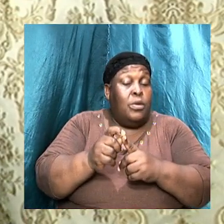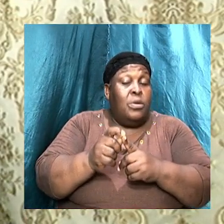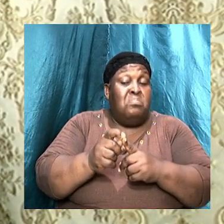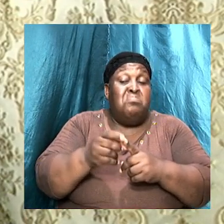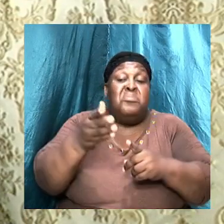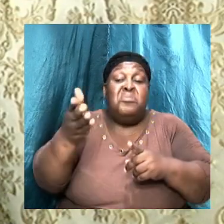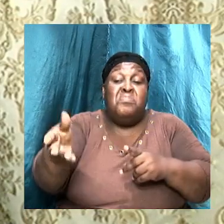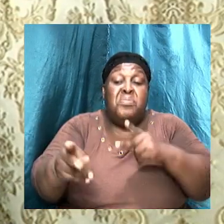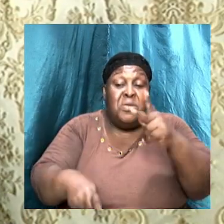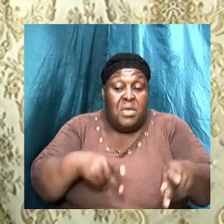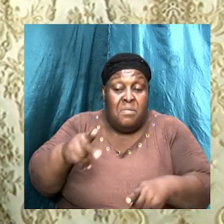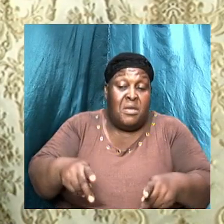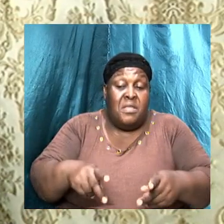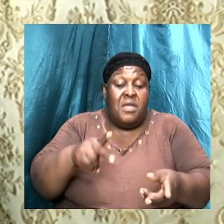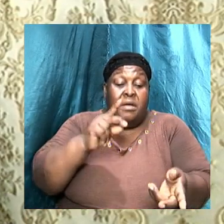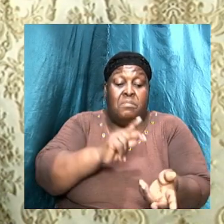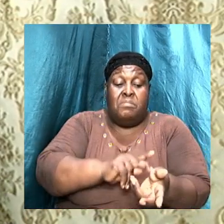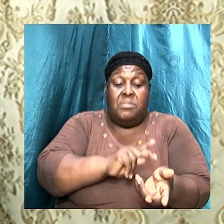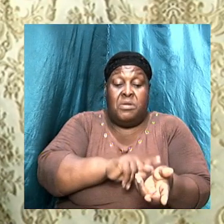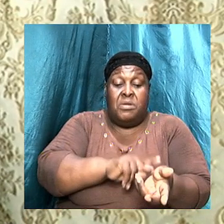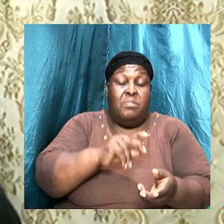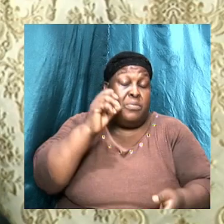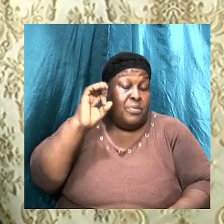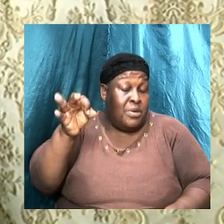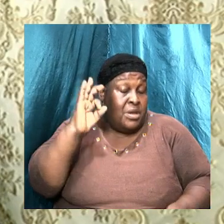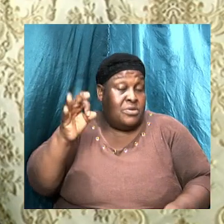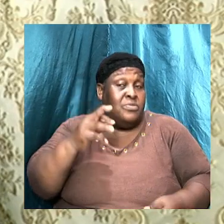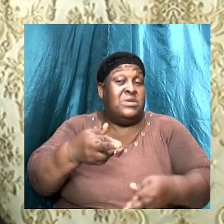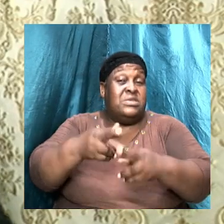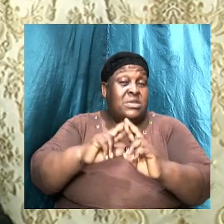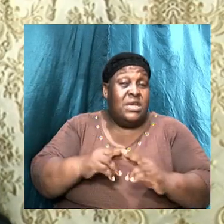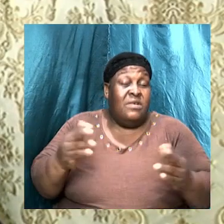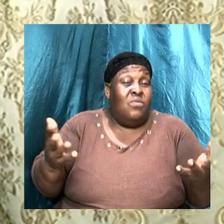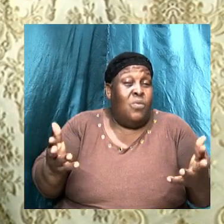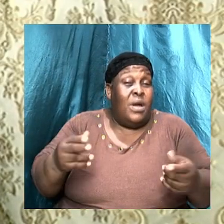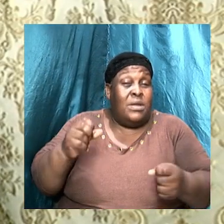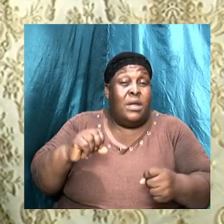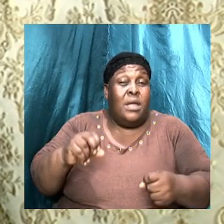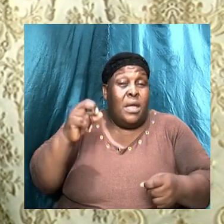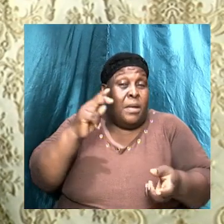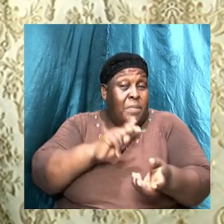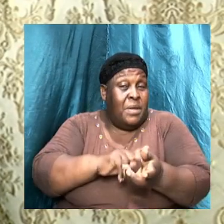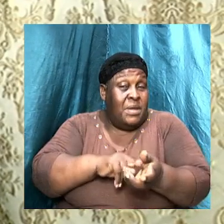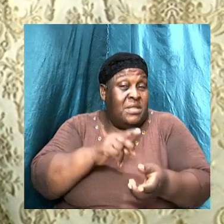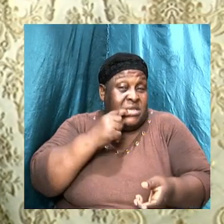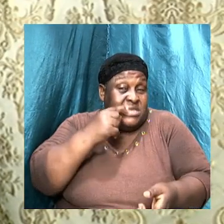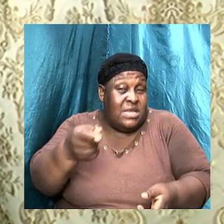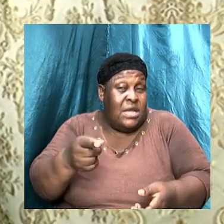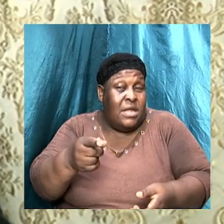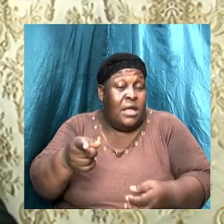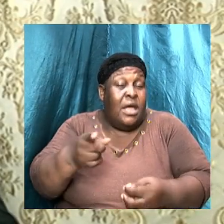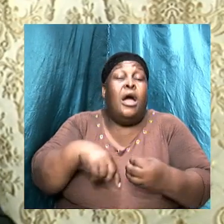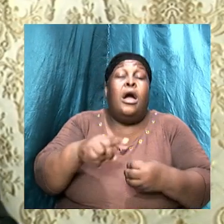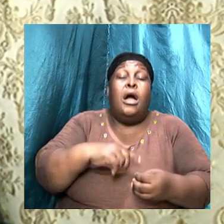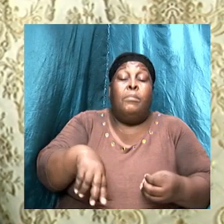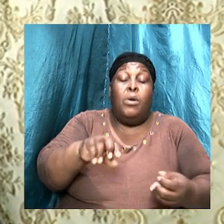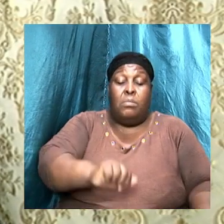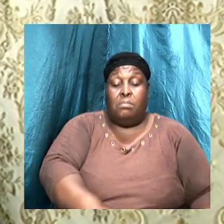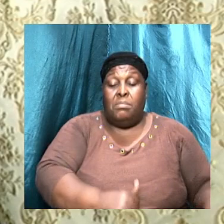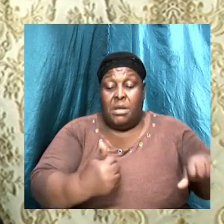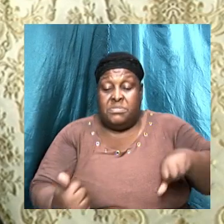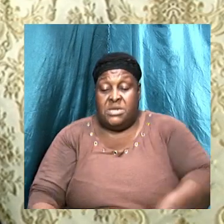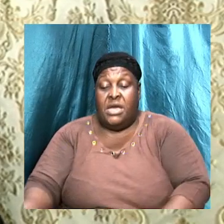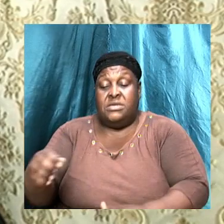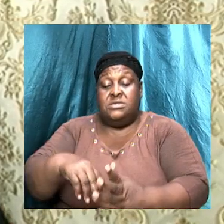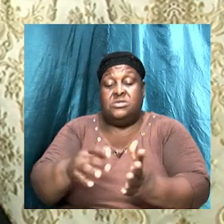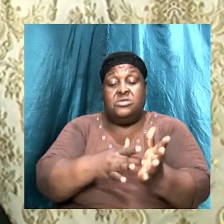preached to receive what Peter said about being baptized in the name of Jesus Christ. And the Bible went down